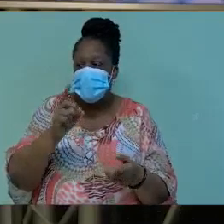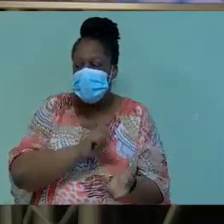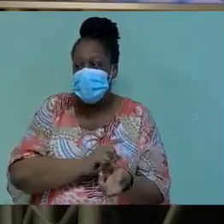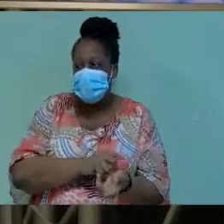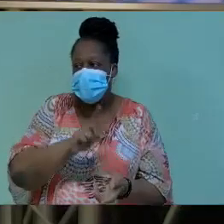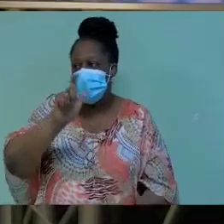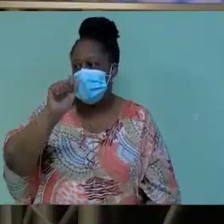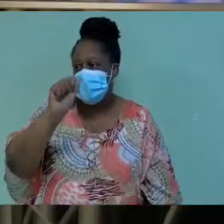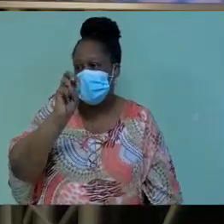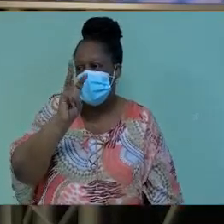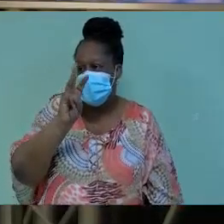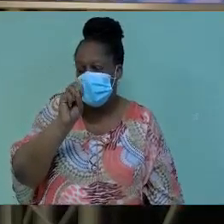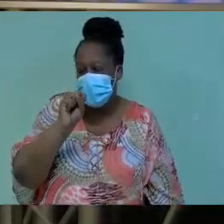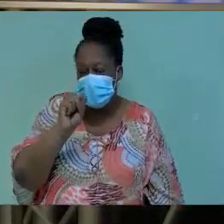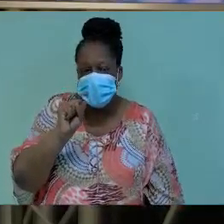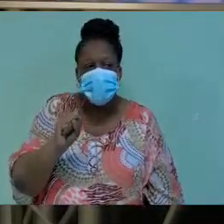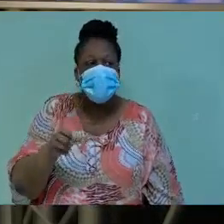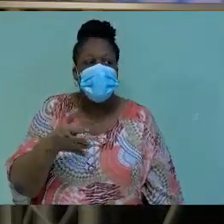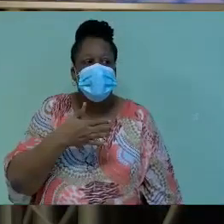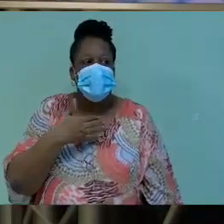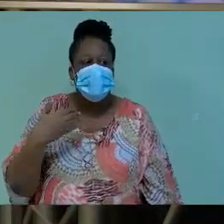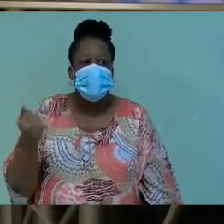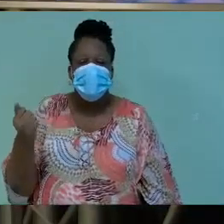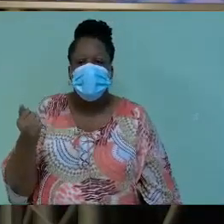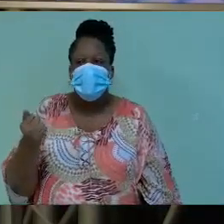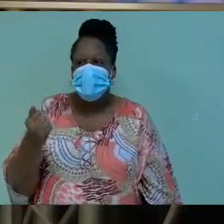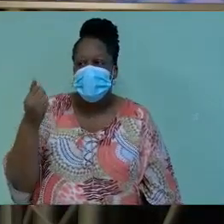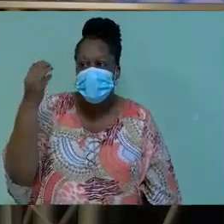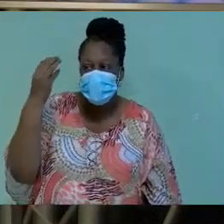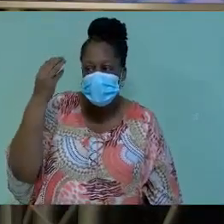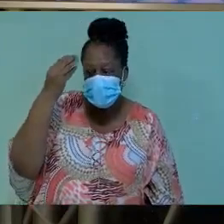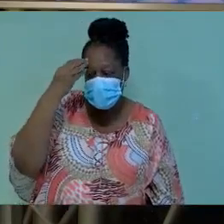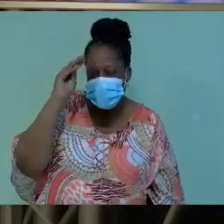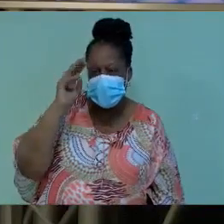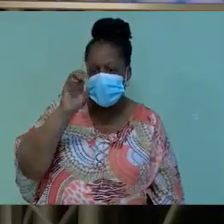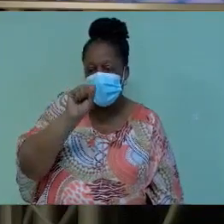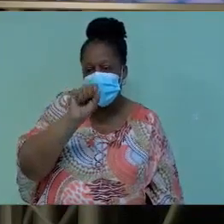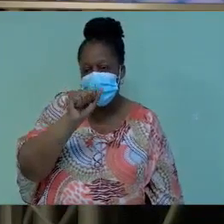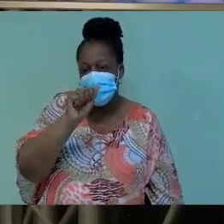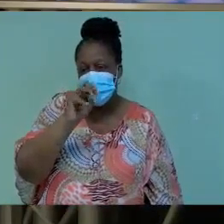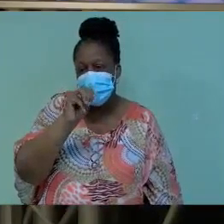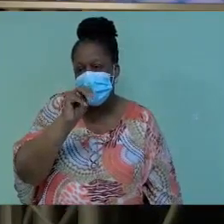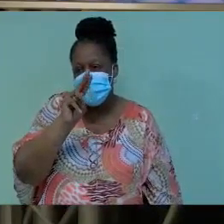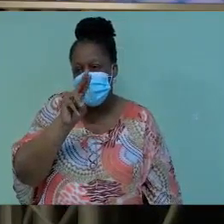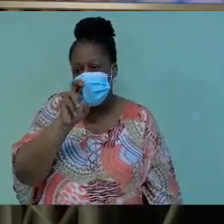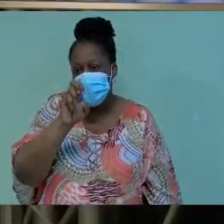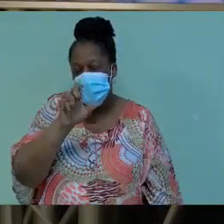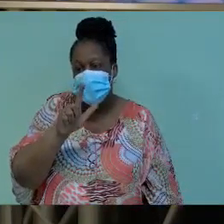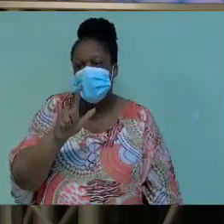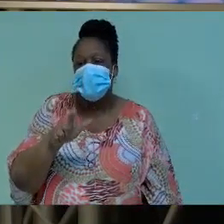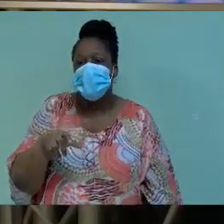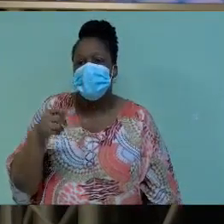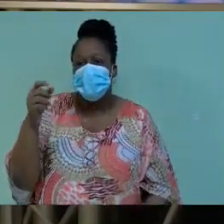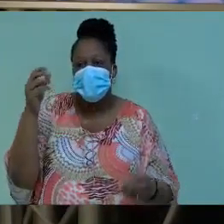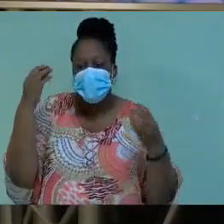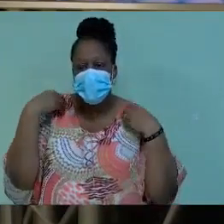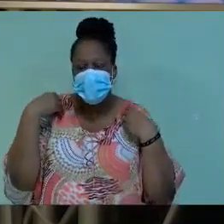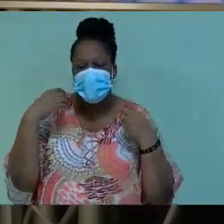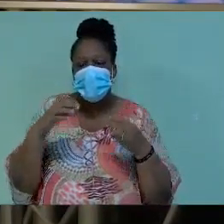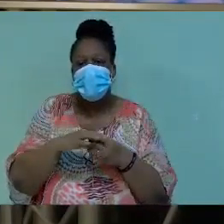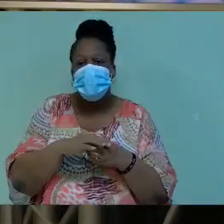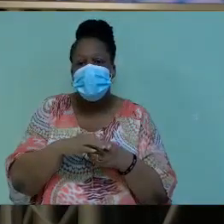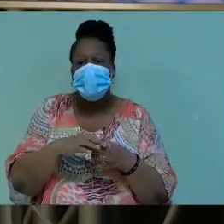much. And for Mr. Samuel, who is the chair of the COVID-19 National Task Force, thank you very much. Thank you